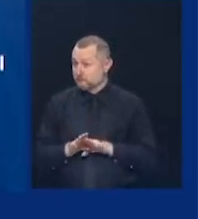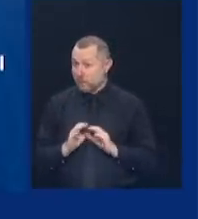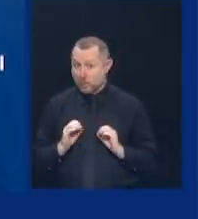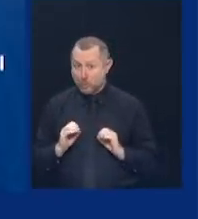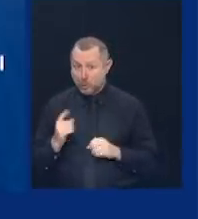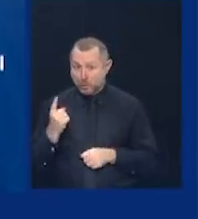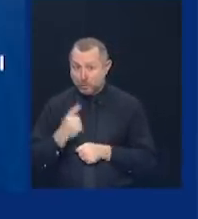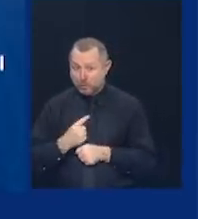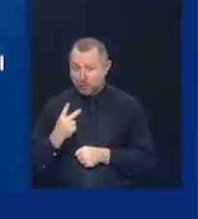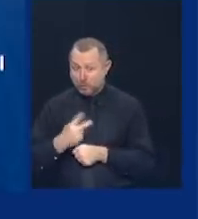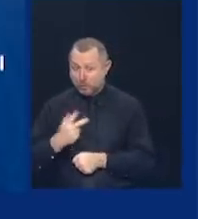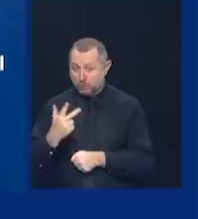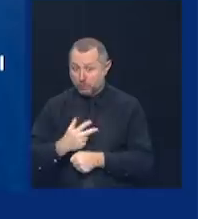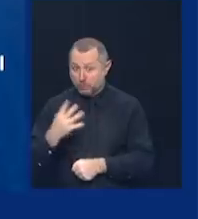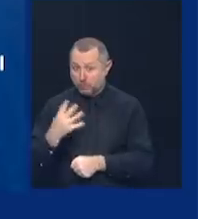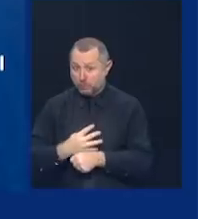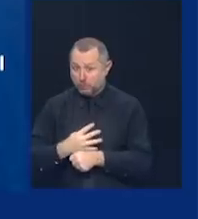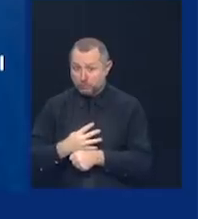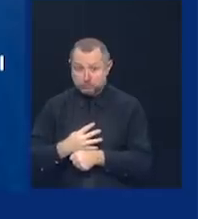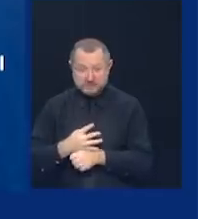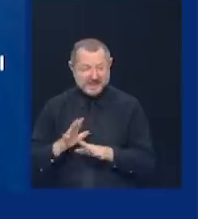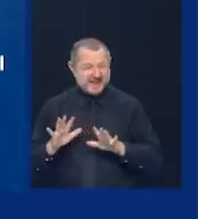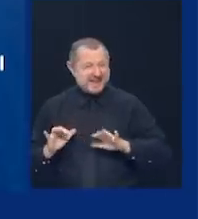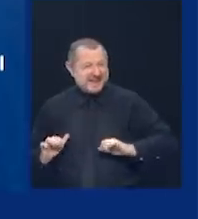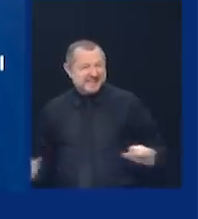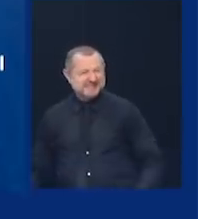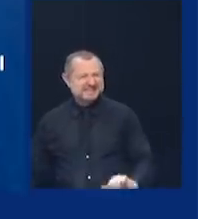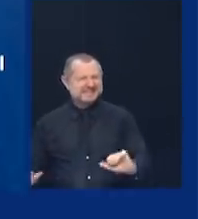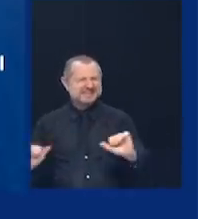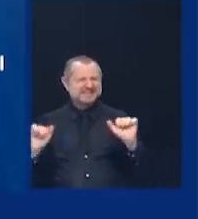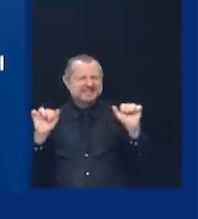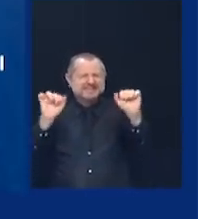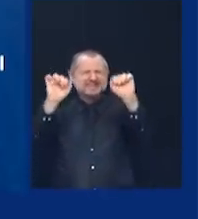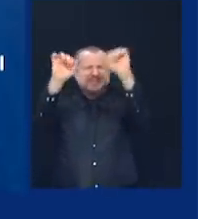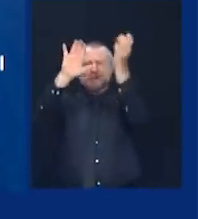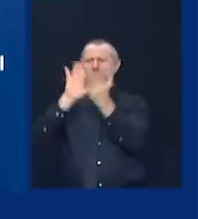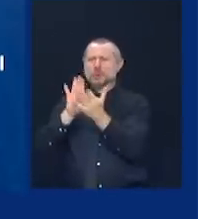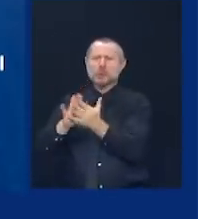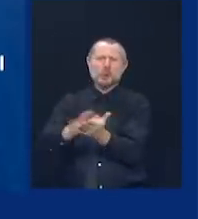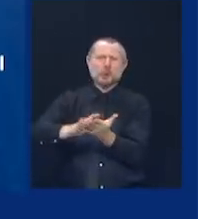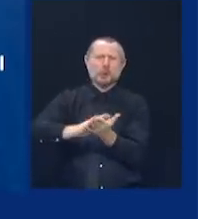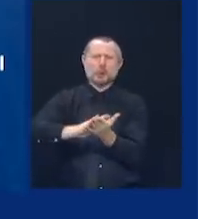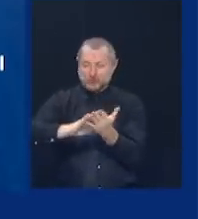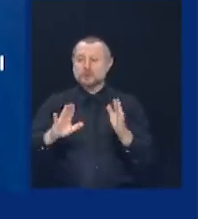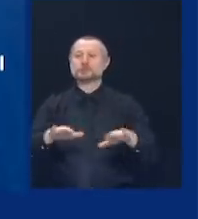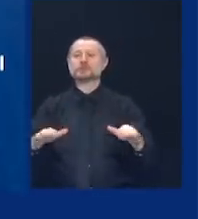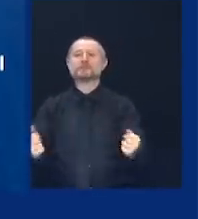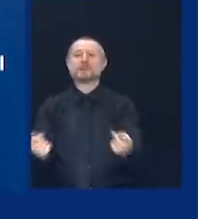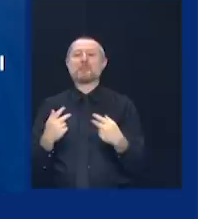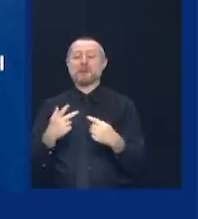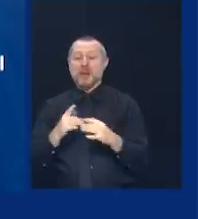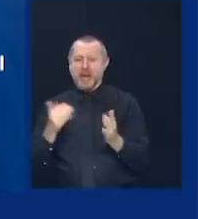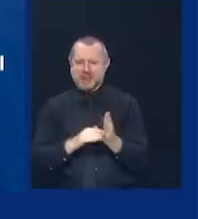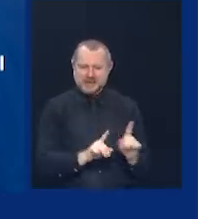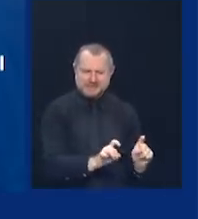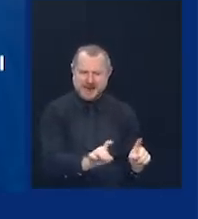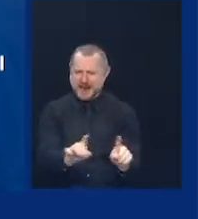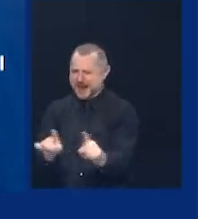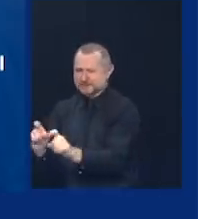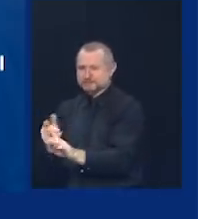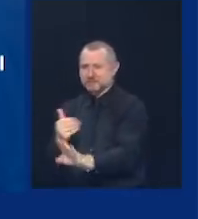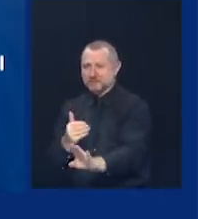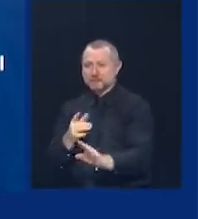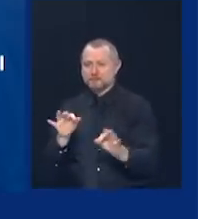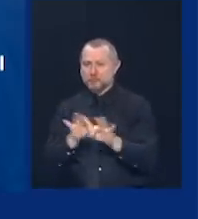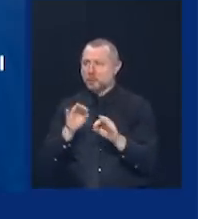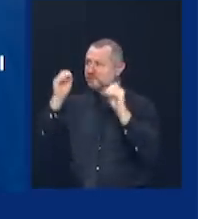clean, and then they test people who come back in as well as faculty,